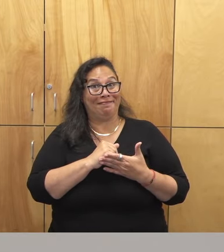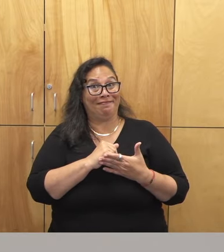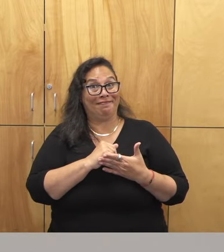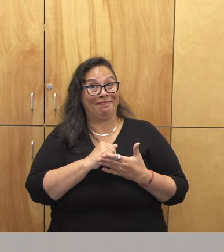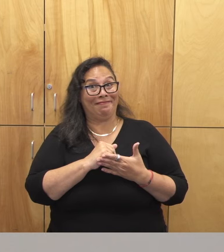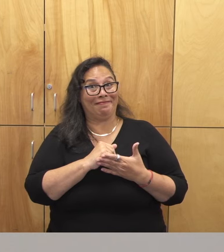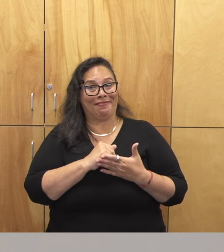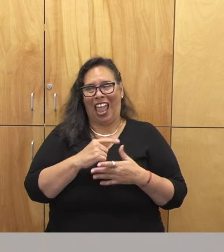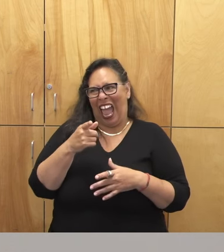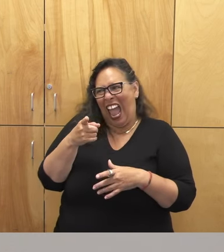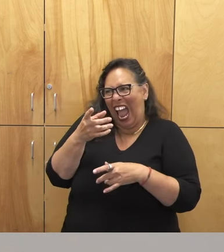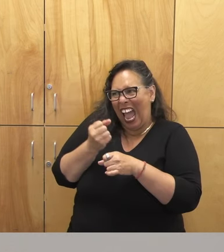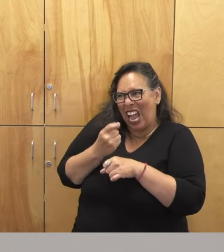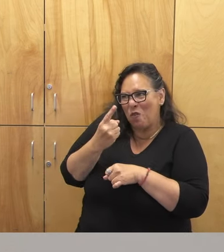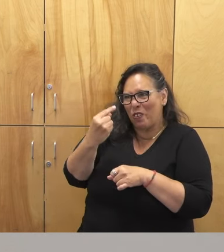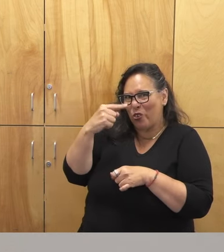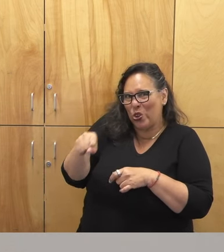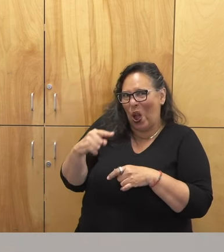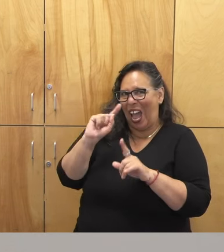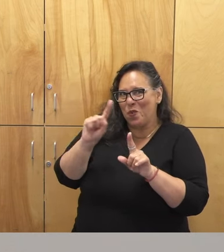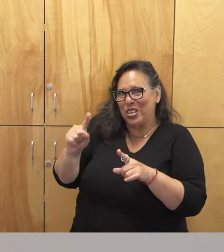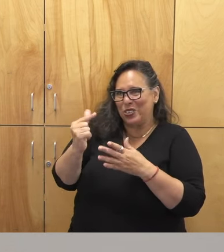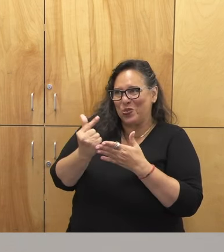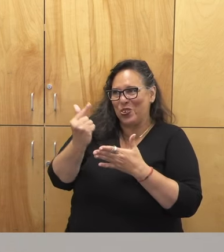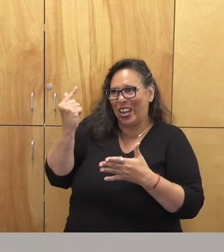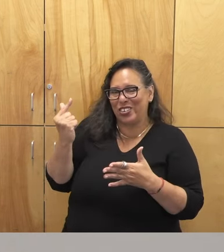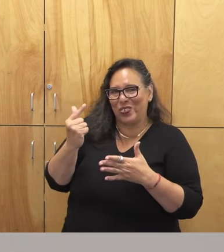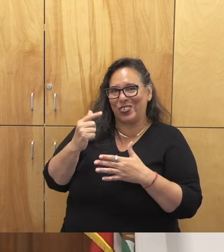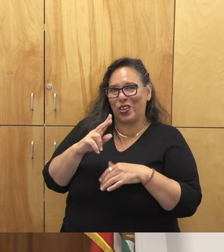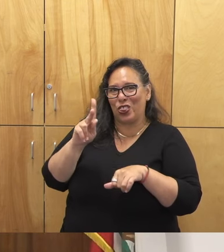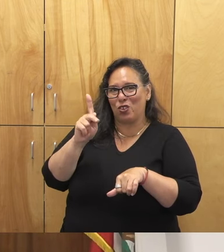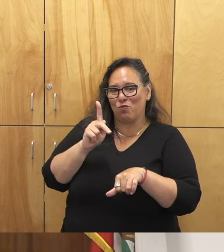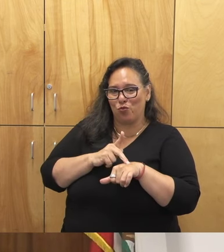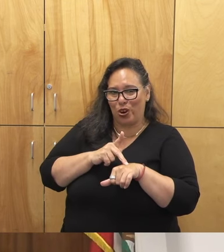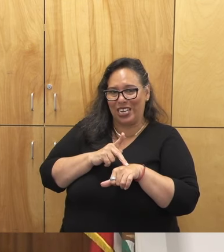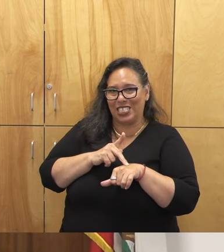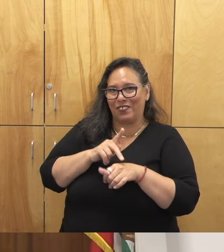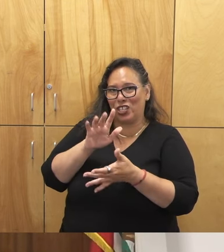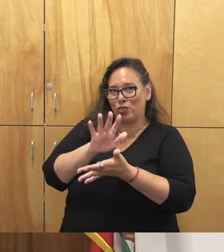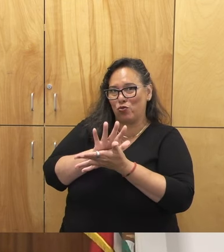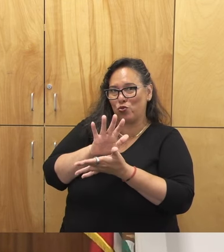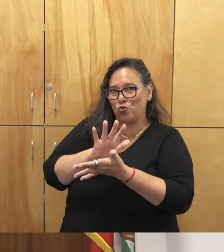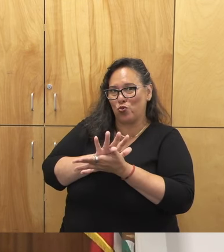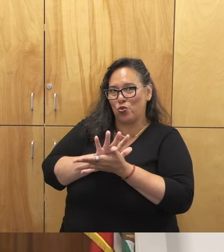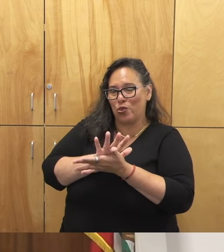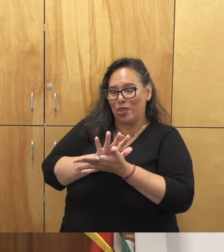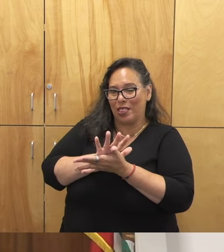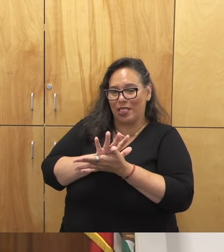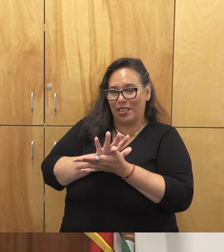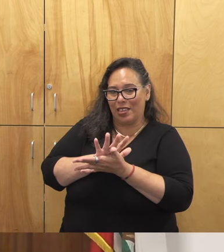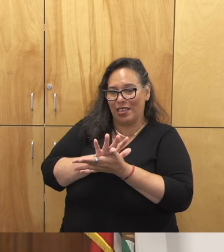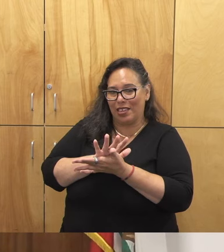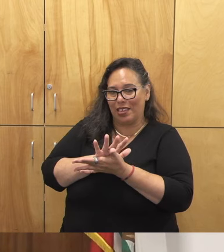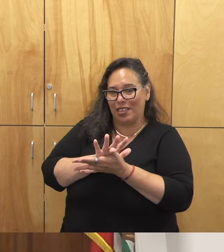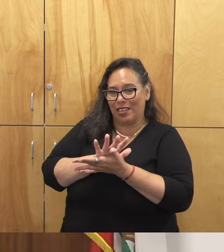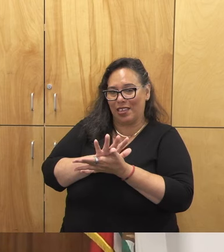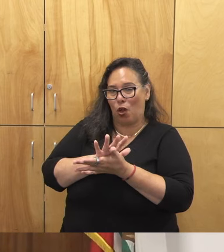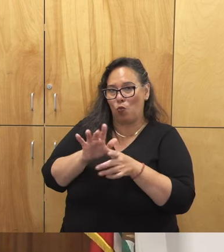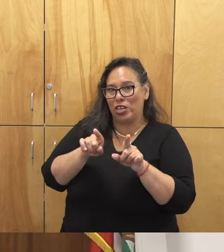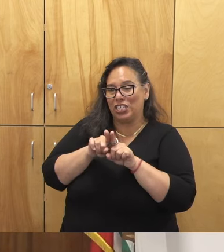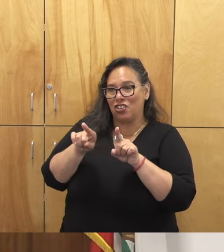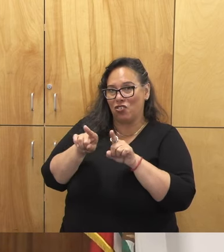I got one for you. I went to a graduation where the principal of the school was